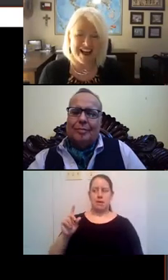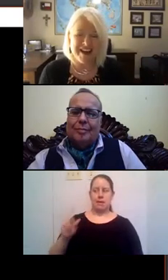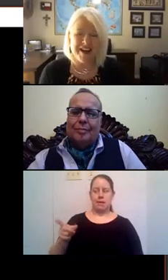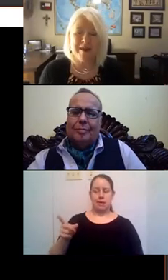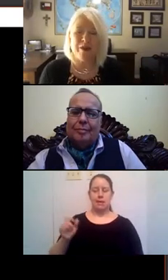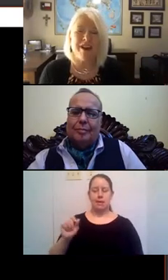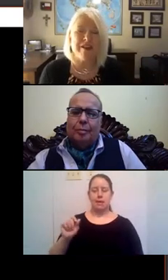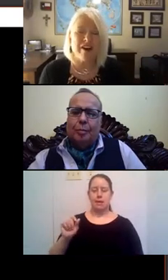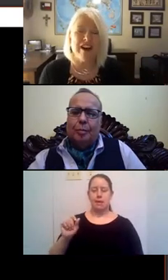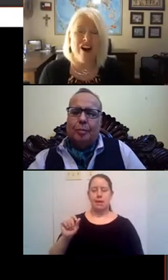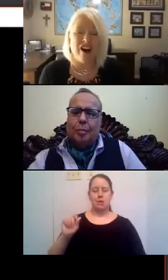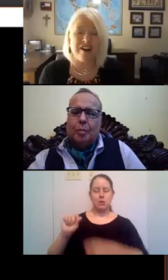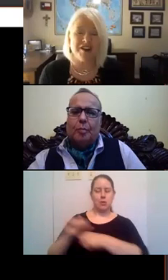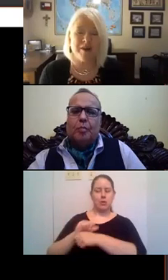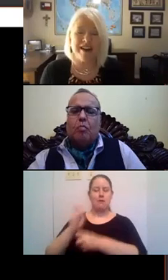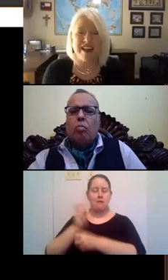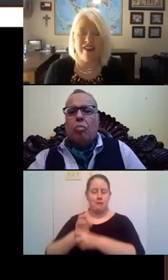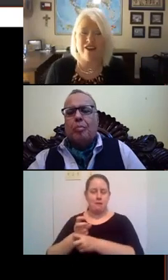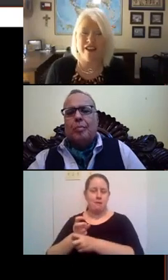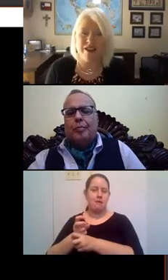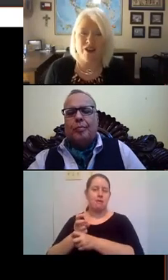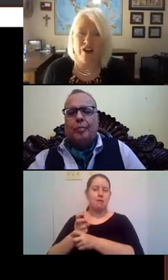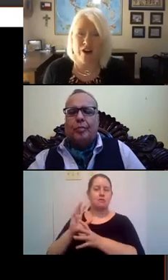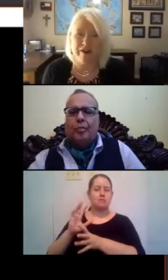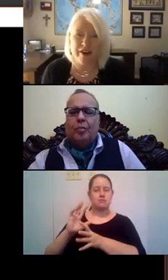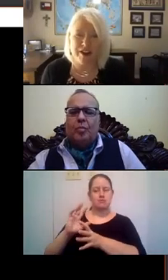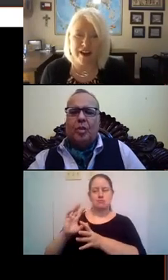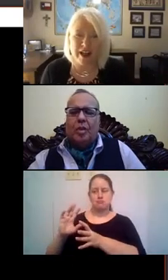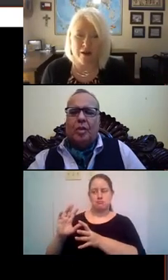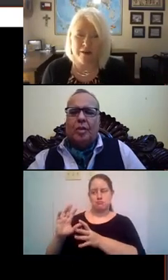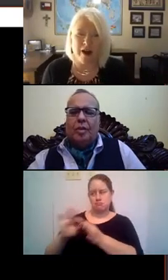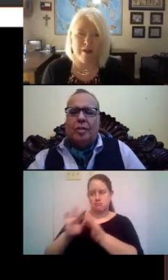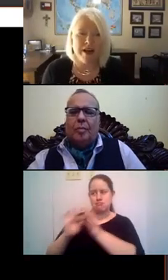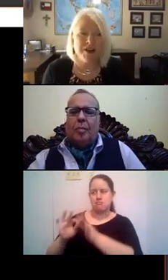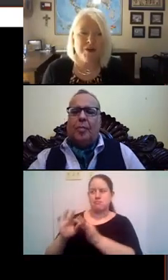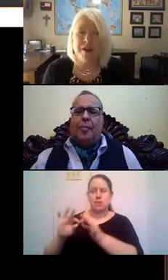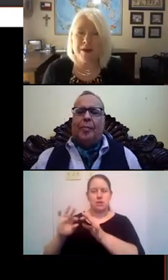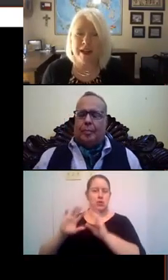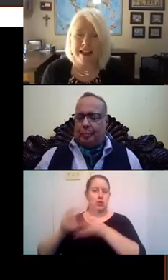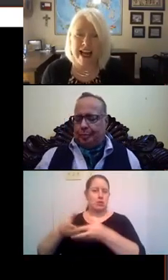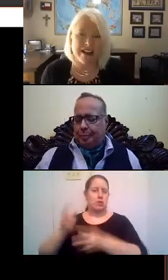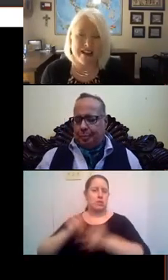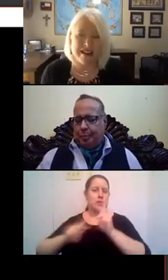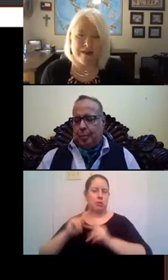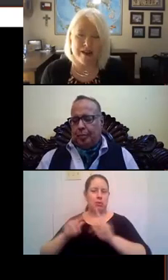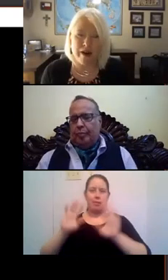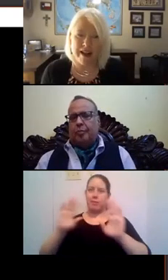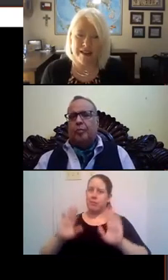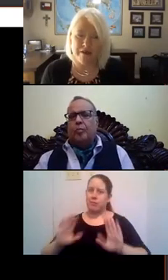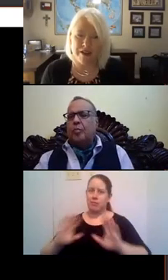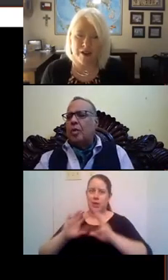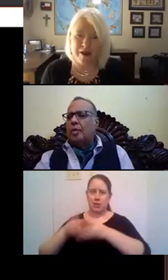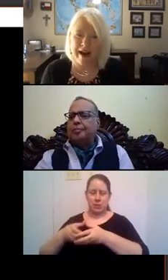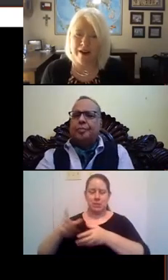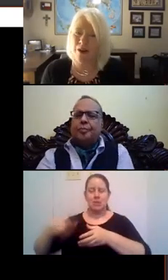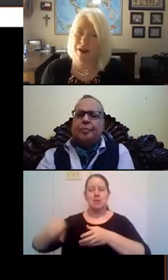is been working very hard to bring together this great group of folks you're going to hear from to really put into action some of the grants that